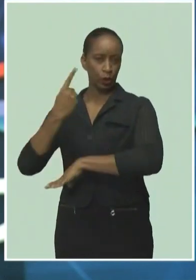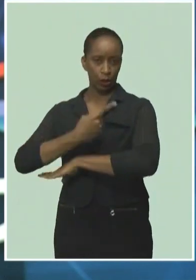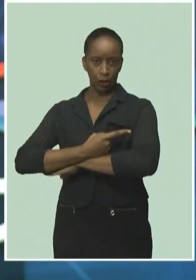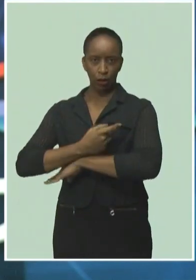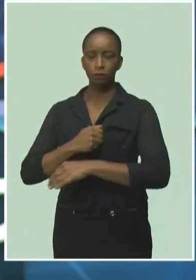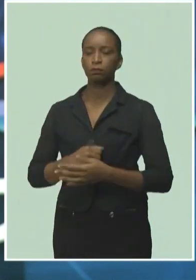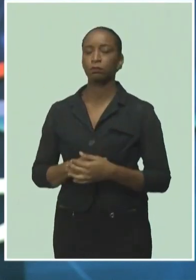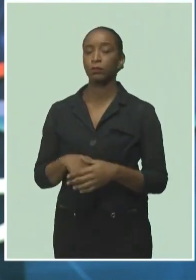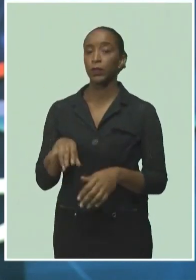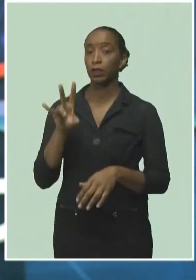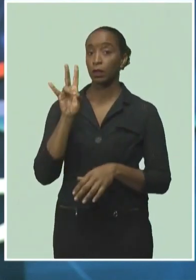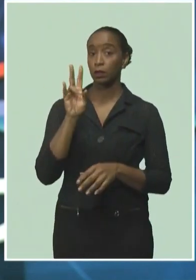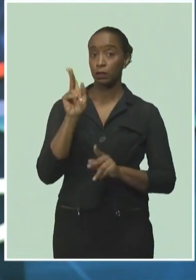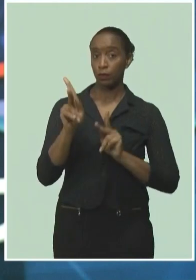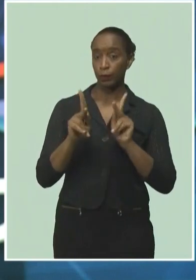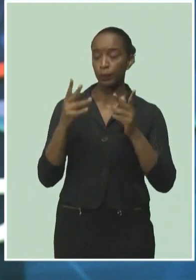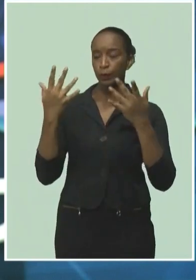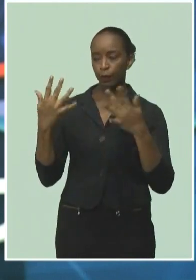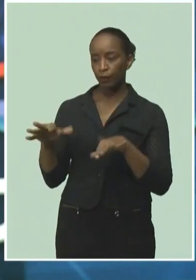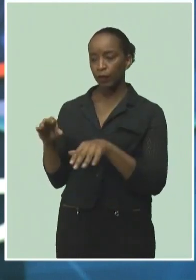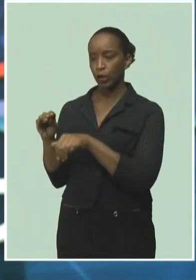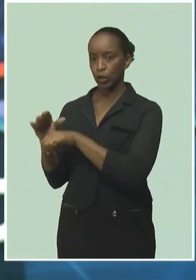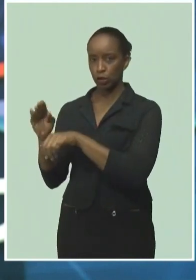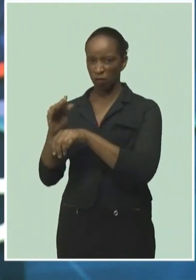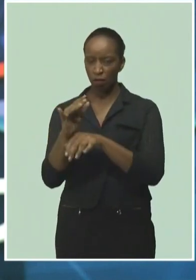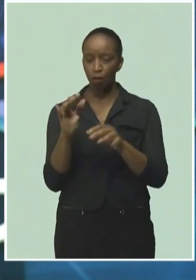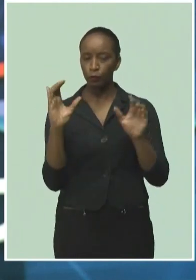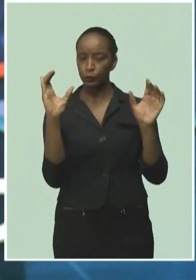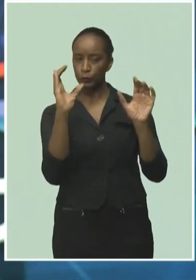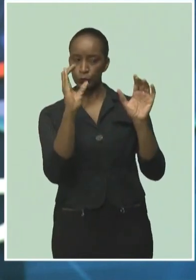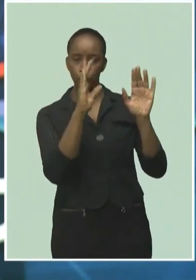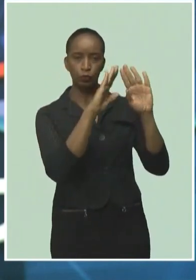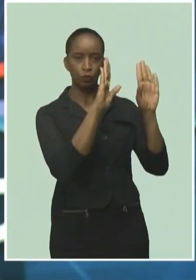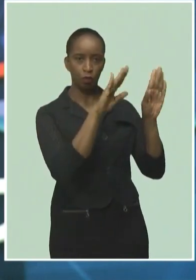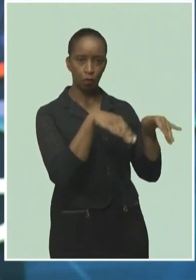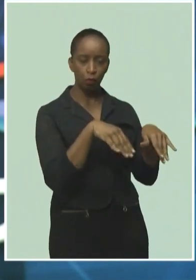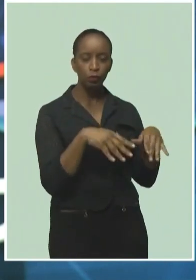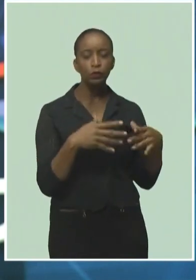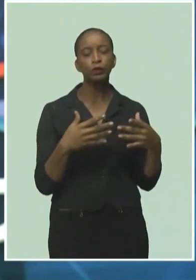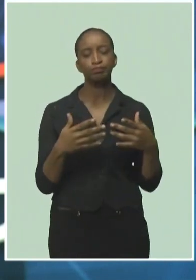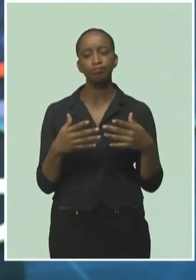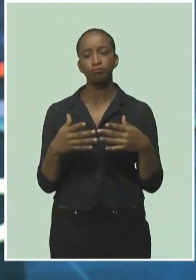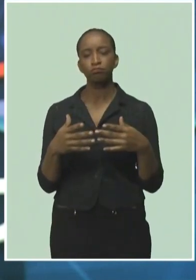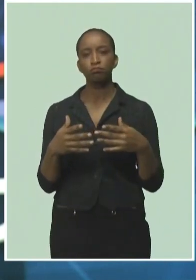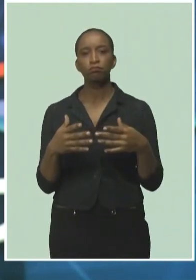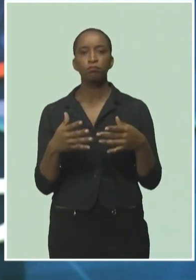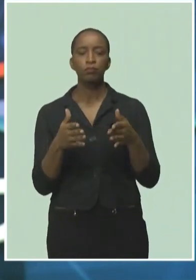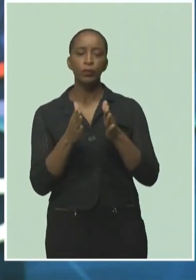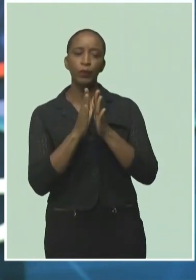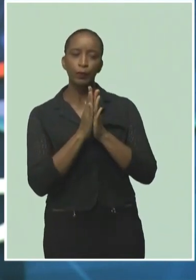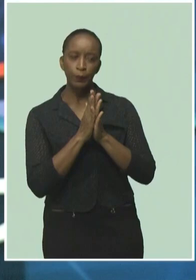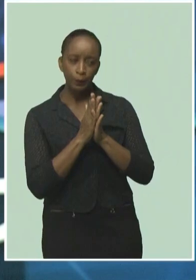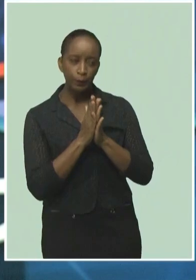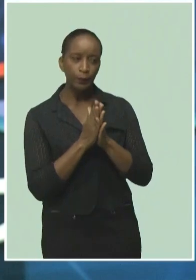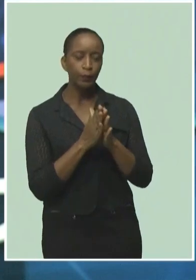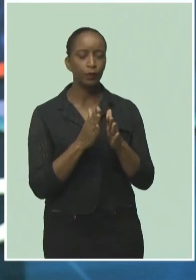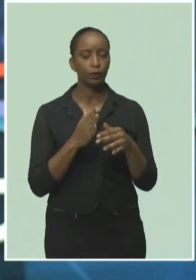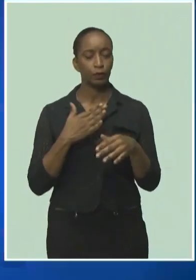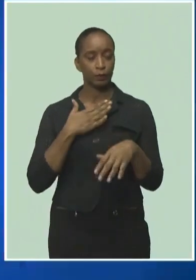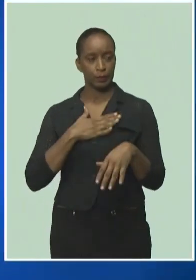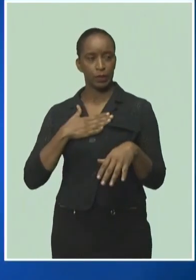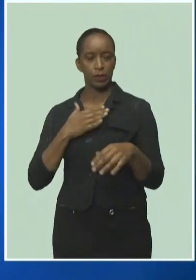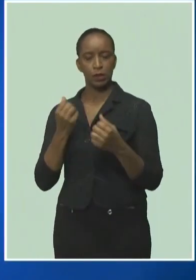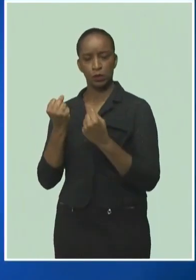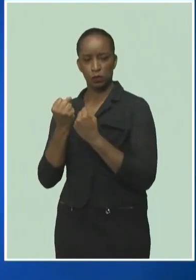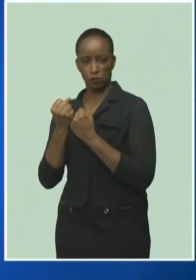their rehabilitation and seeking housing, Mr. Safri is appealing to landlords to partner with the association.